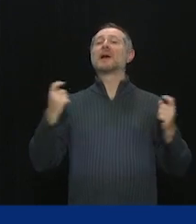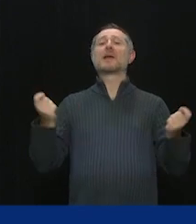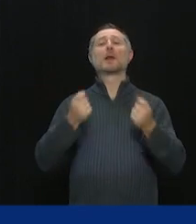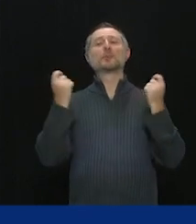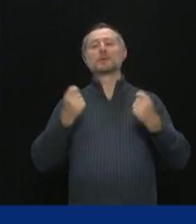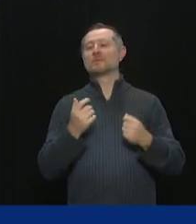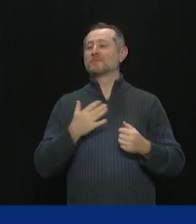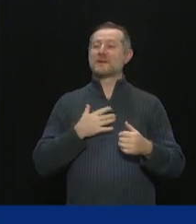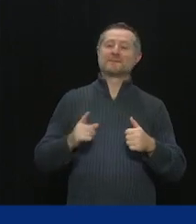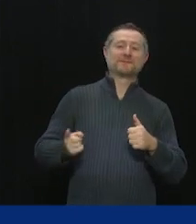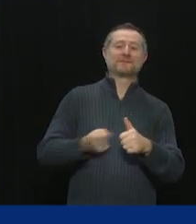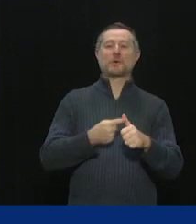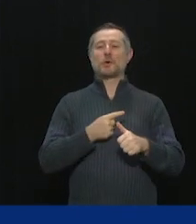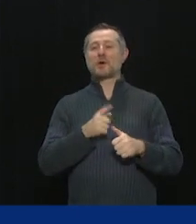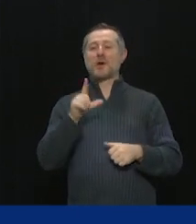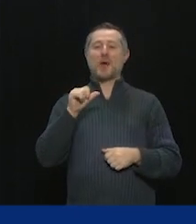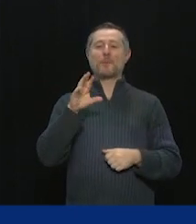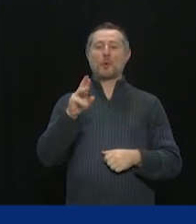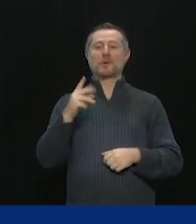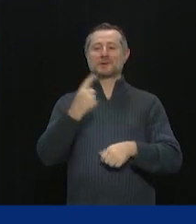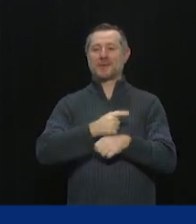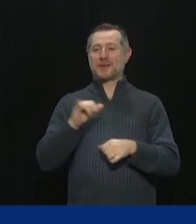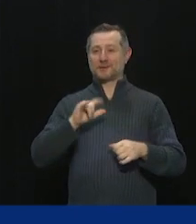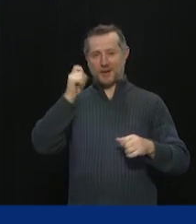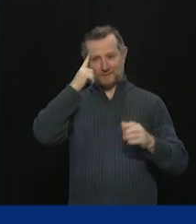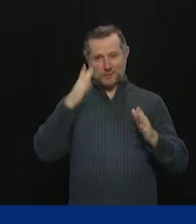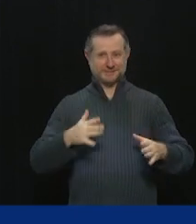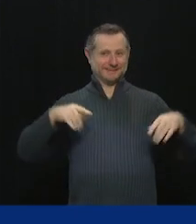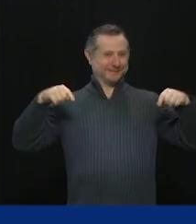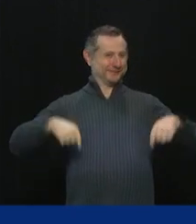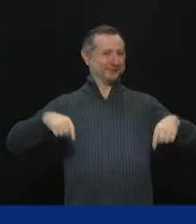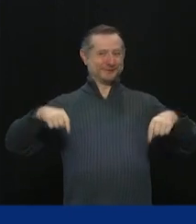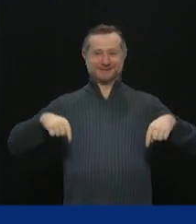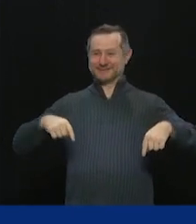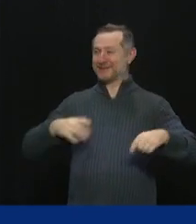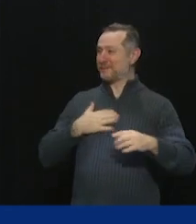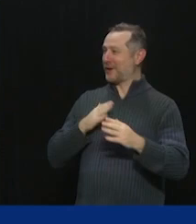your governor in this very community. Yeah. In this community.